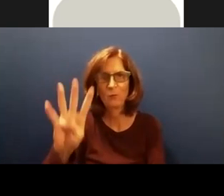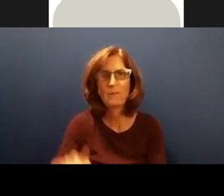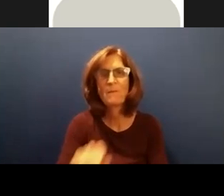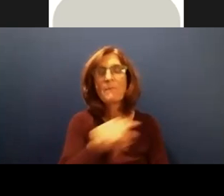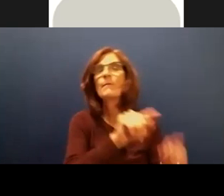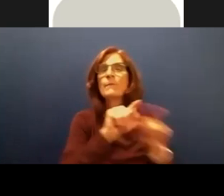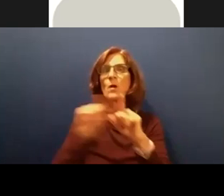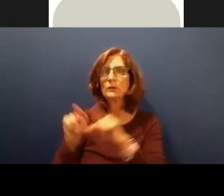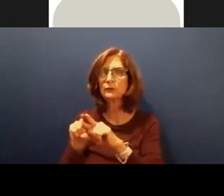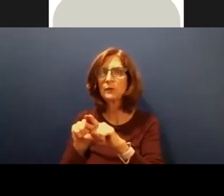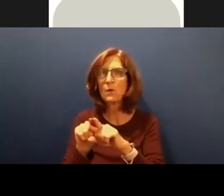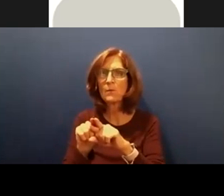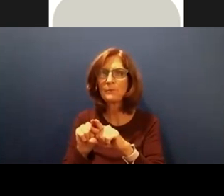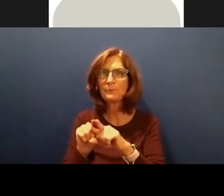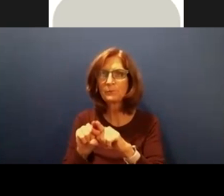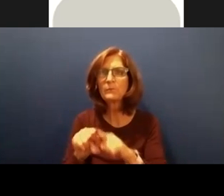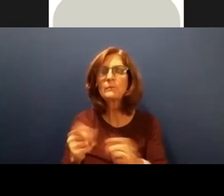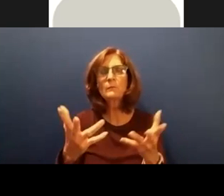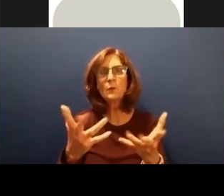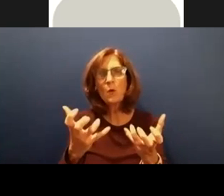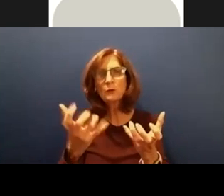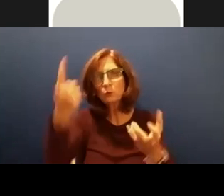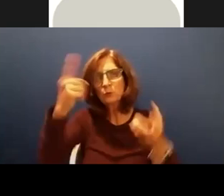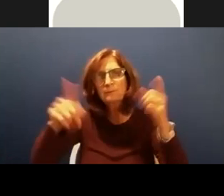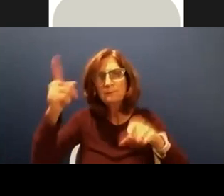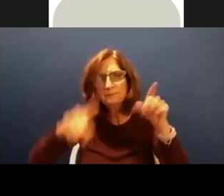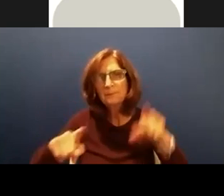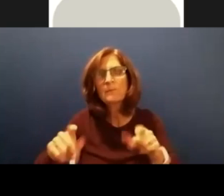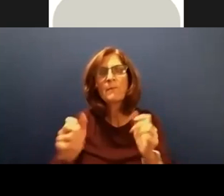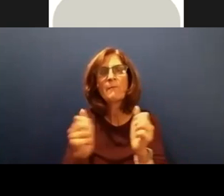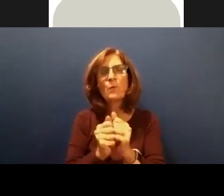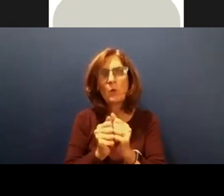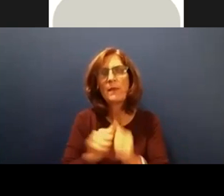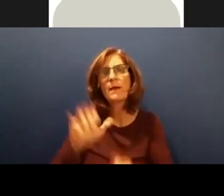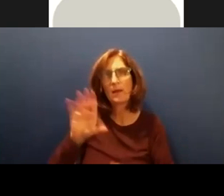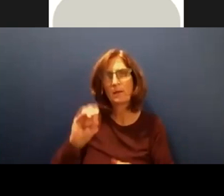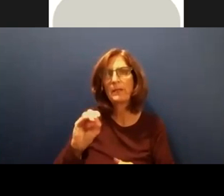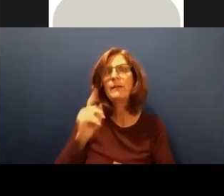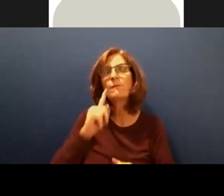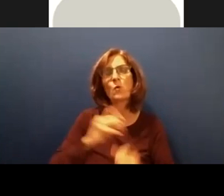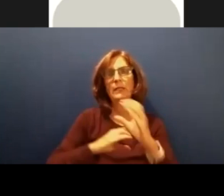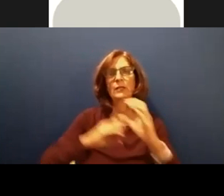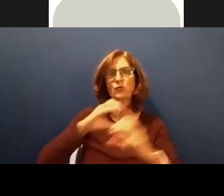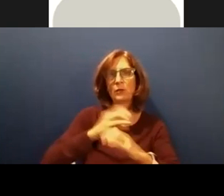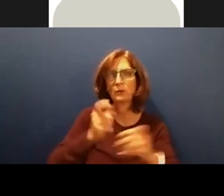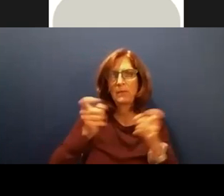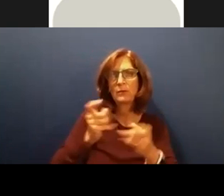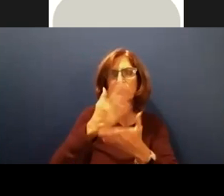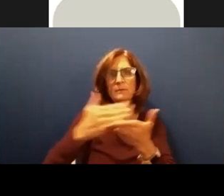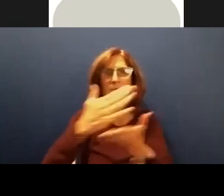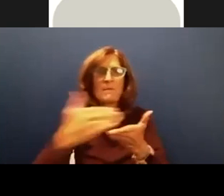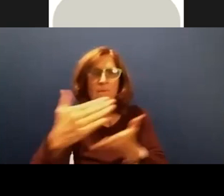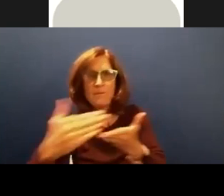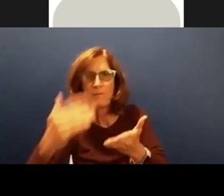Additionally, enter into agreement for construction management, construction inspection services